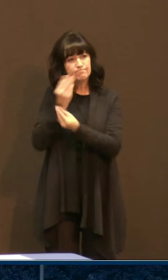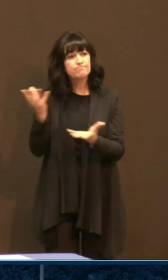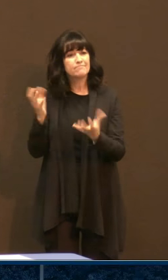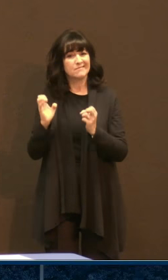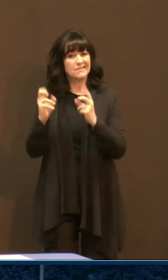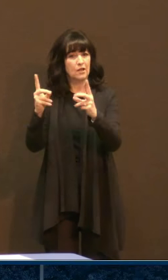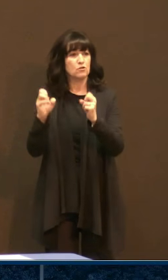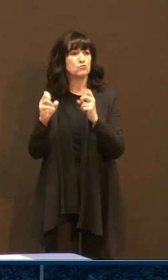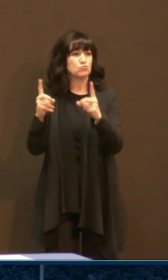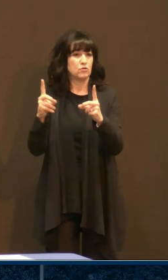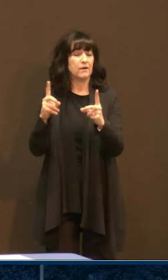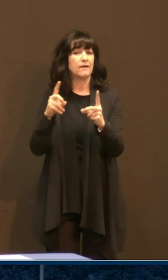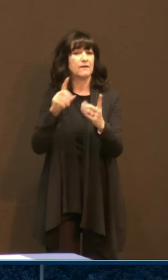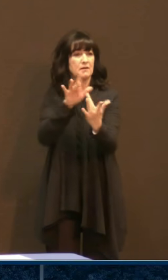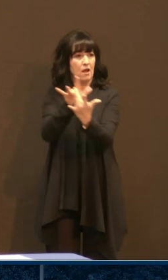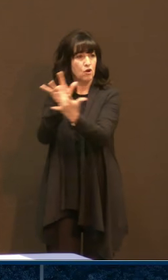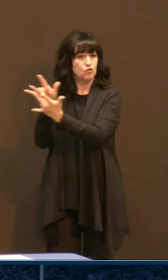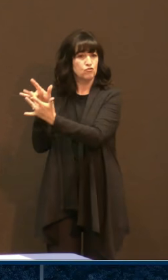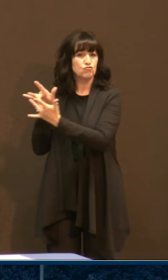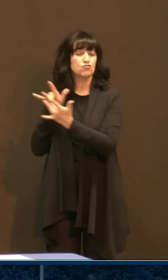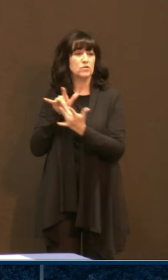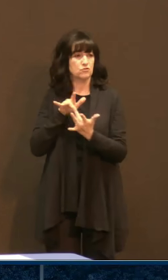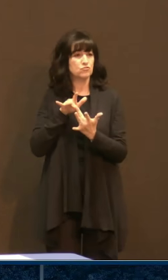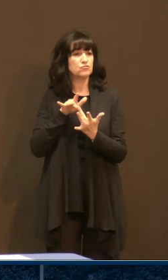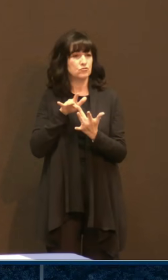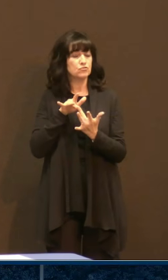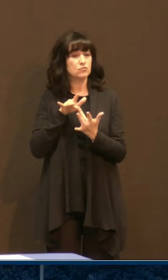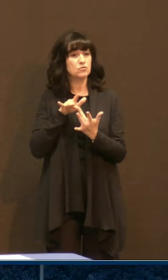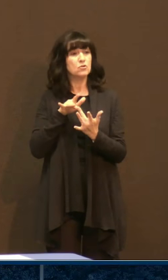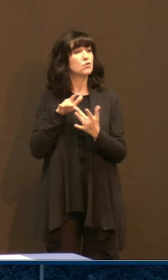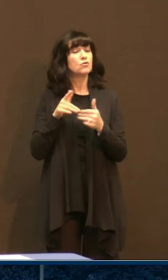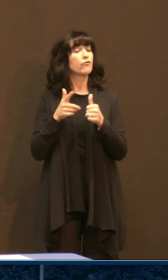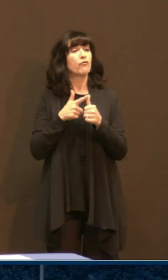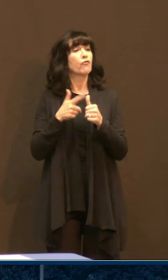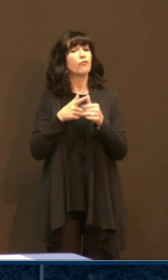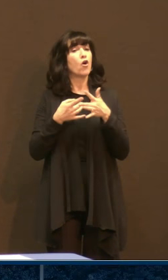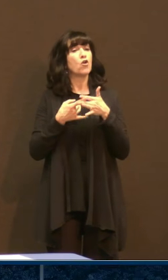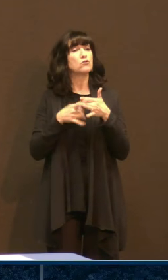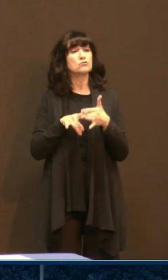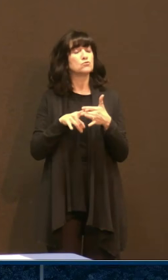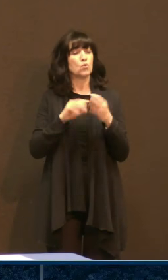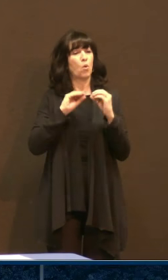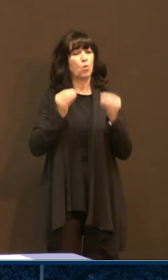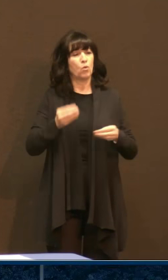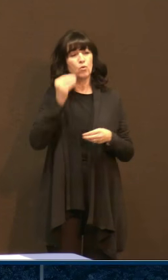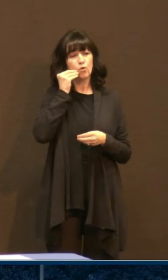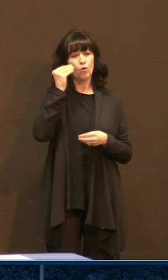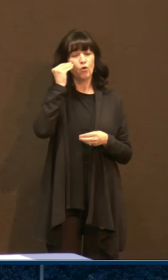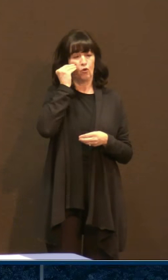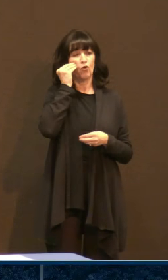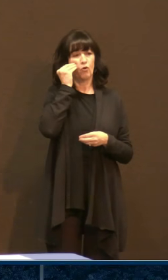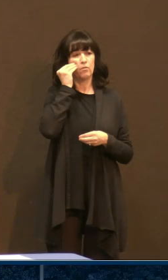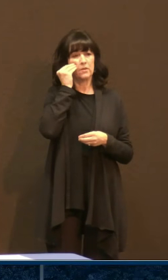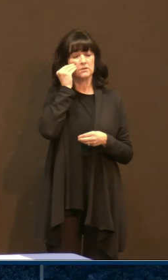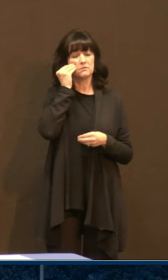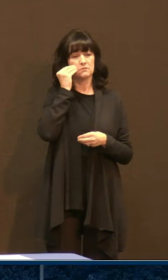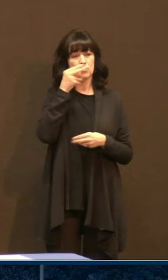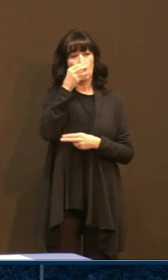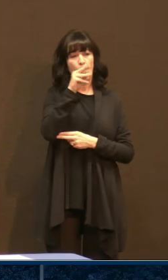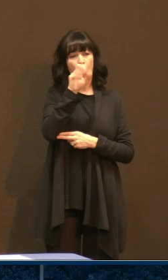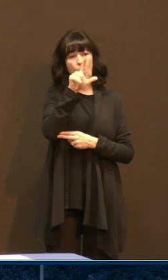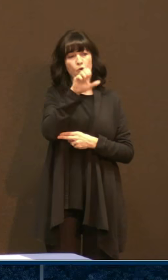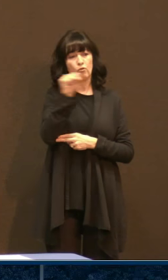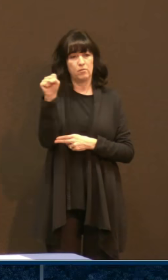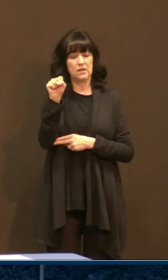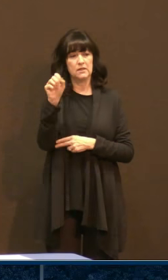outreach going on, which started initially with the homeless community in